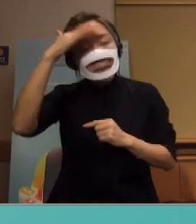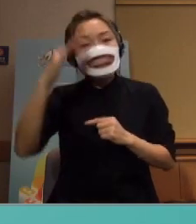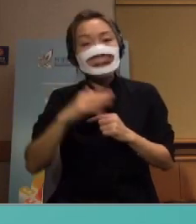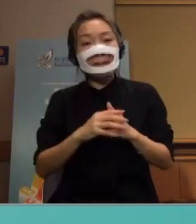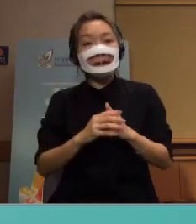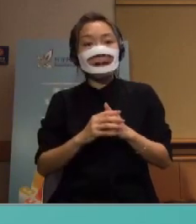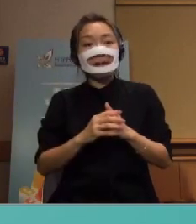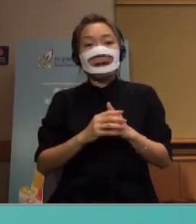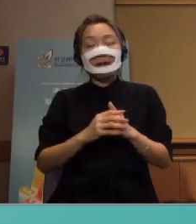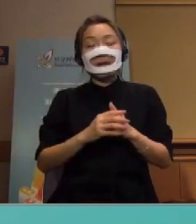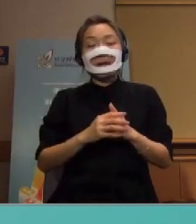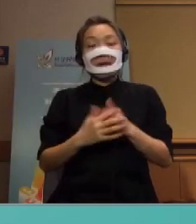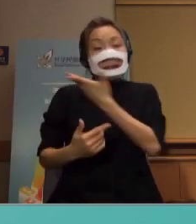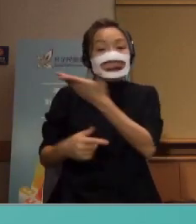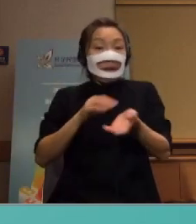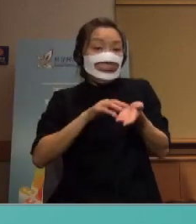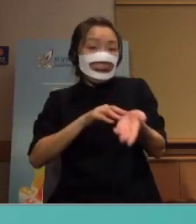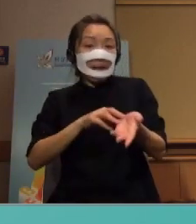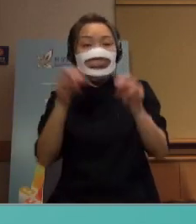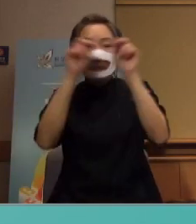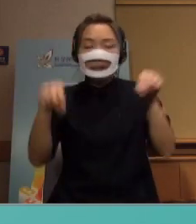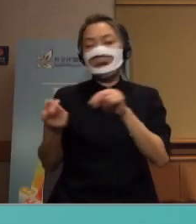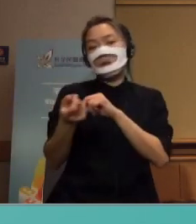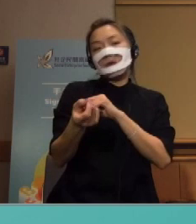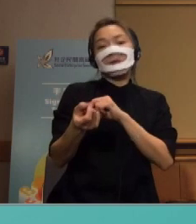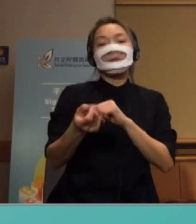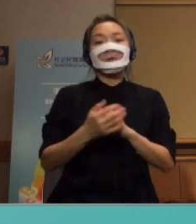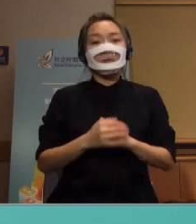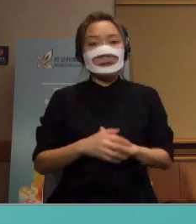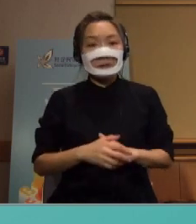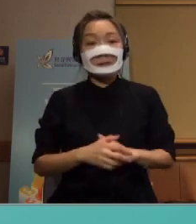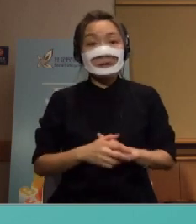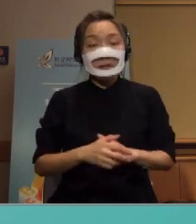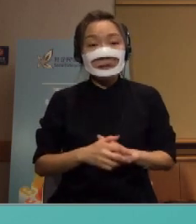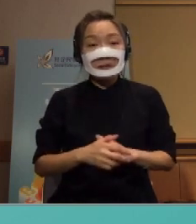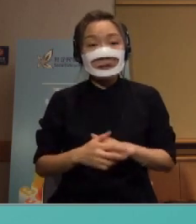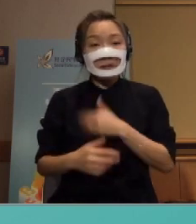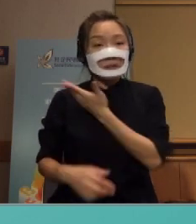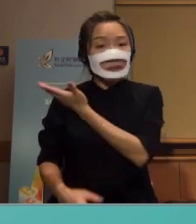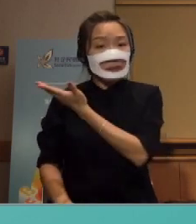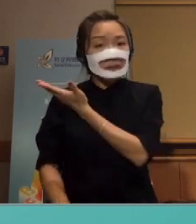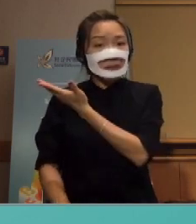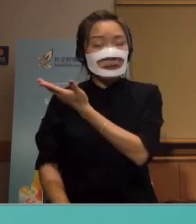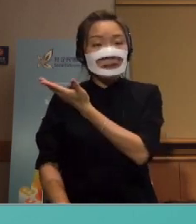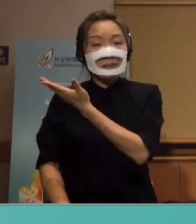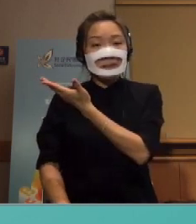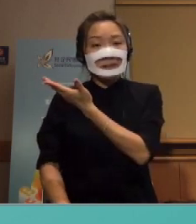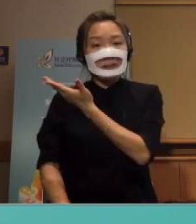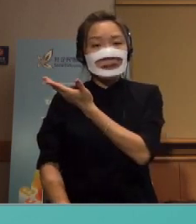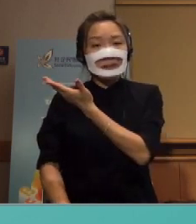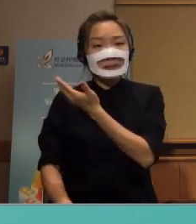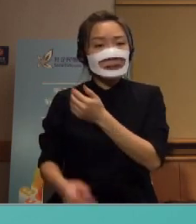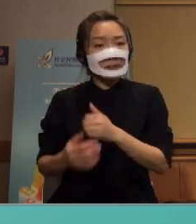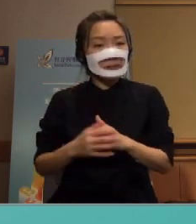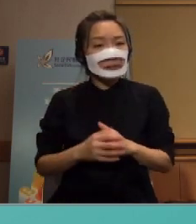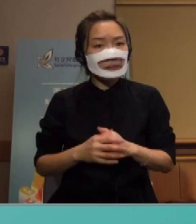Yeah, so basically this is my presentation, and if you guys are keen to